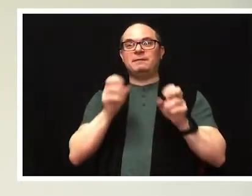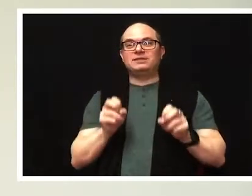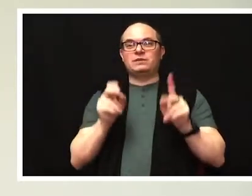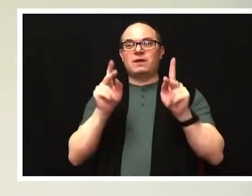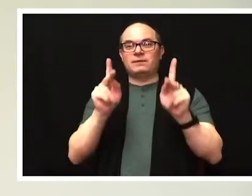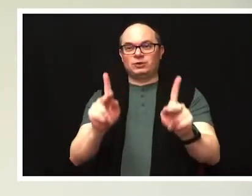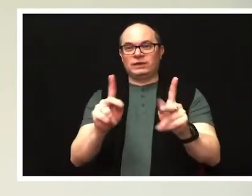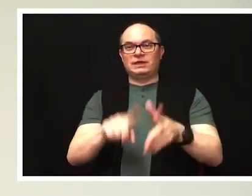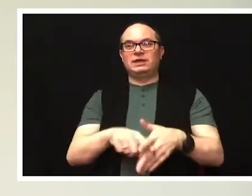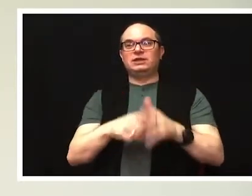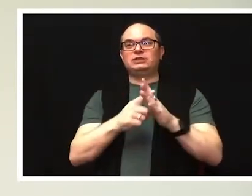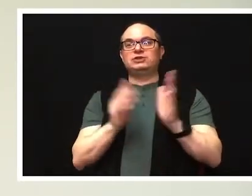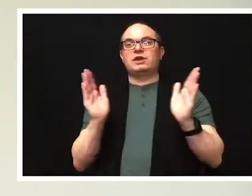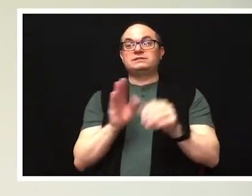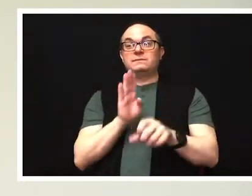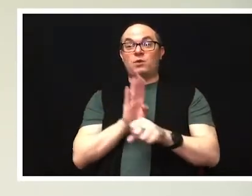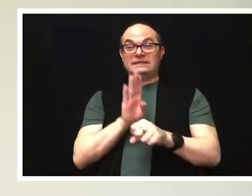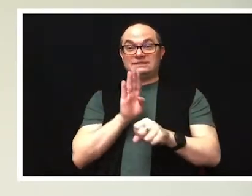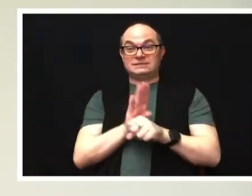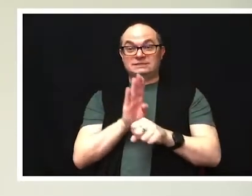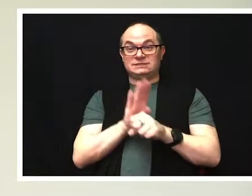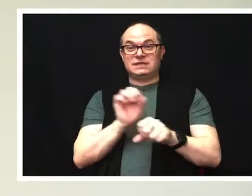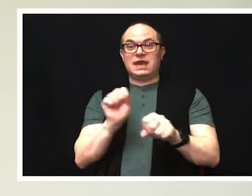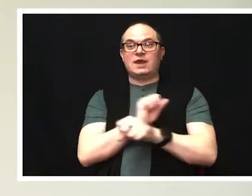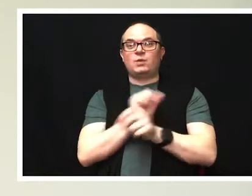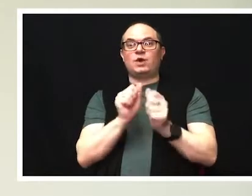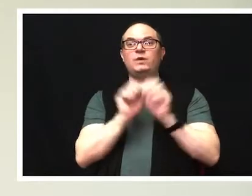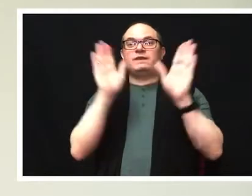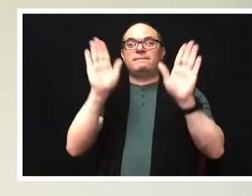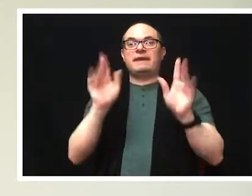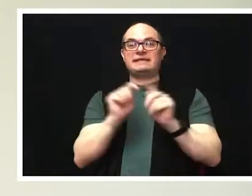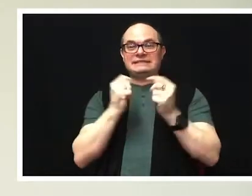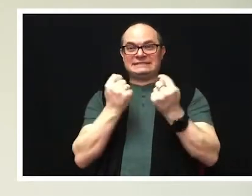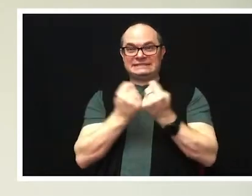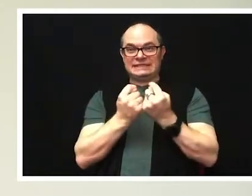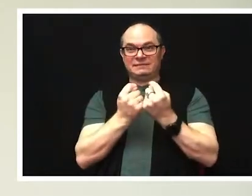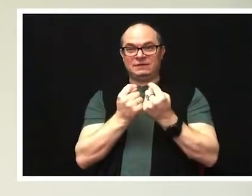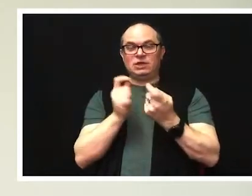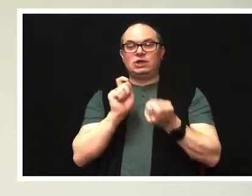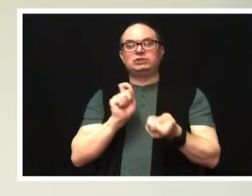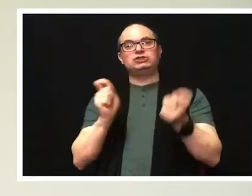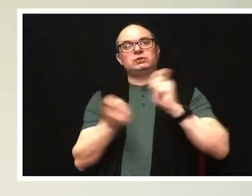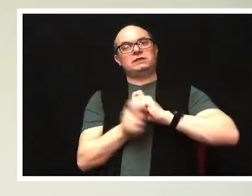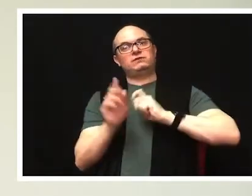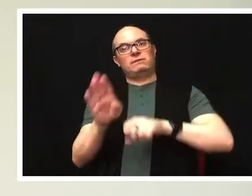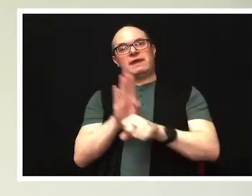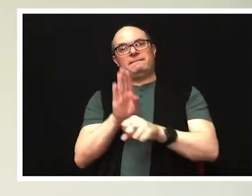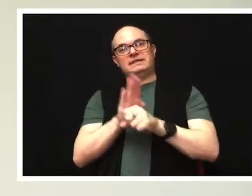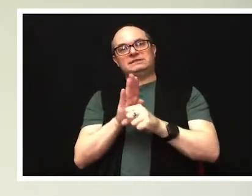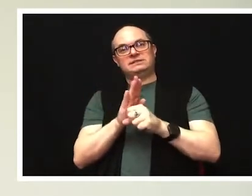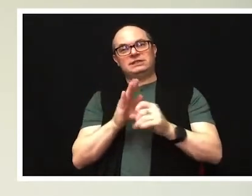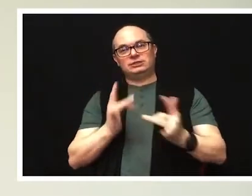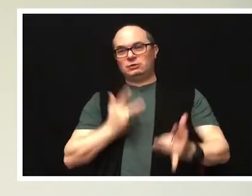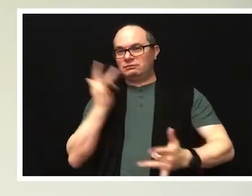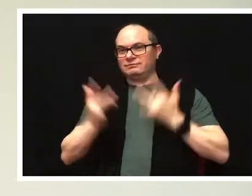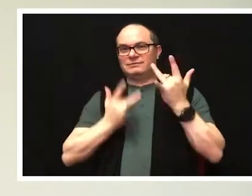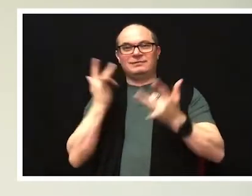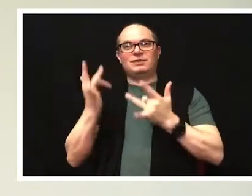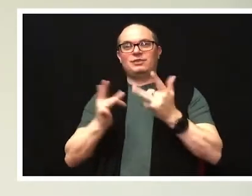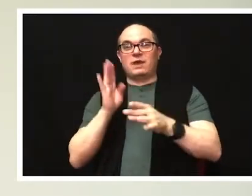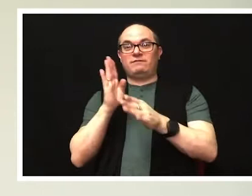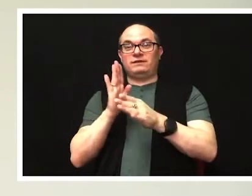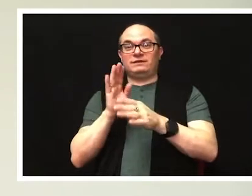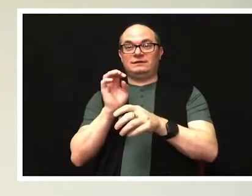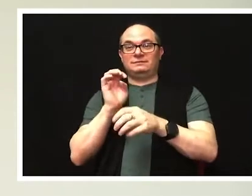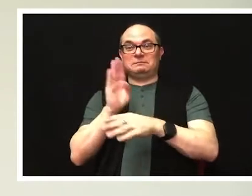the opportunity to start a small business and work with an amazing team to transform that business into a thriving entity that